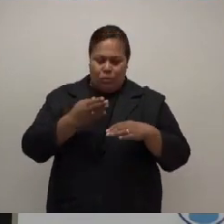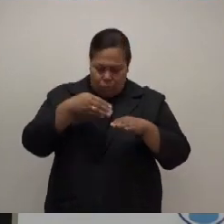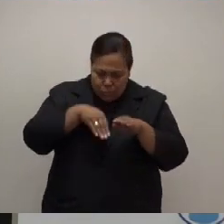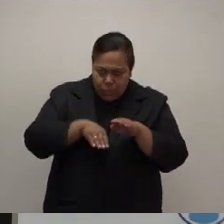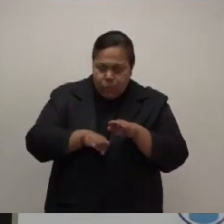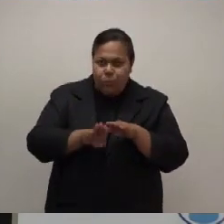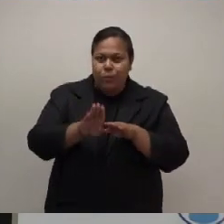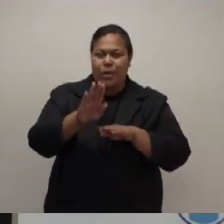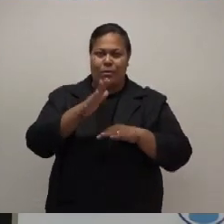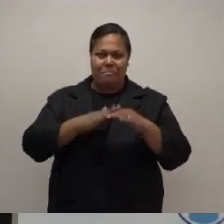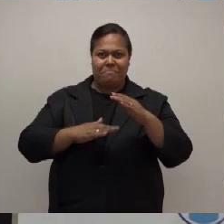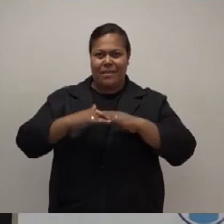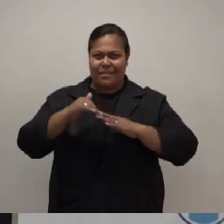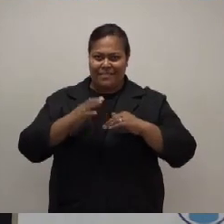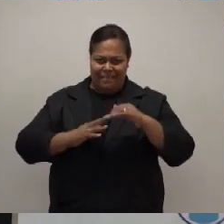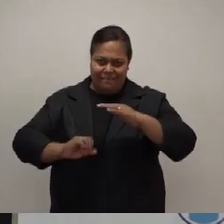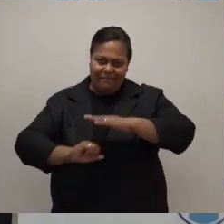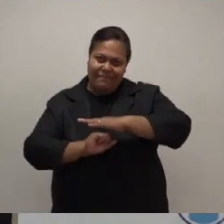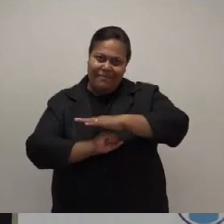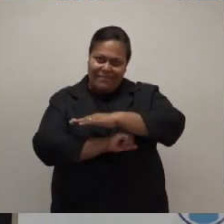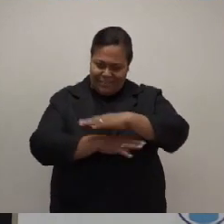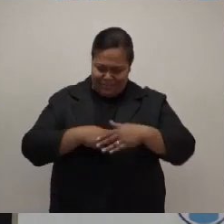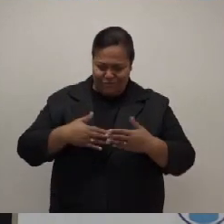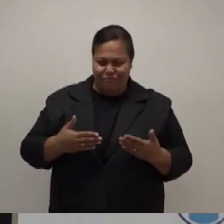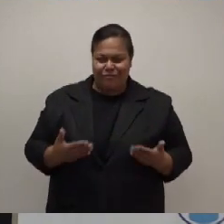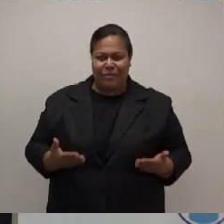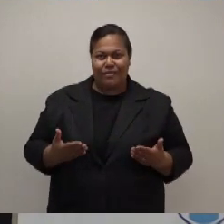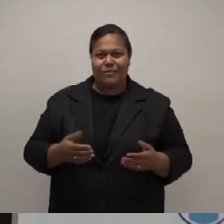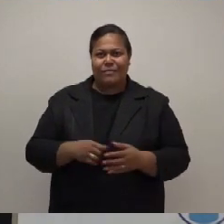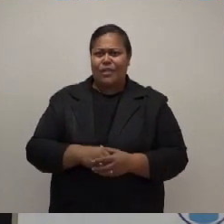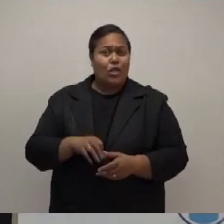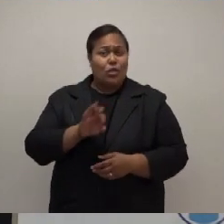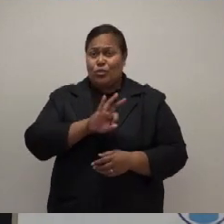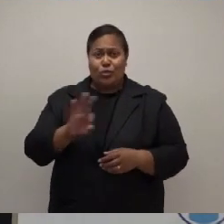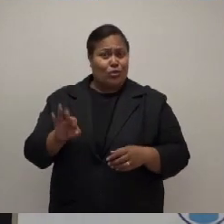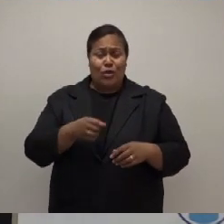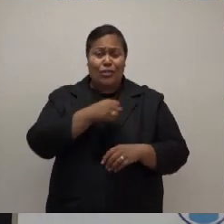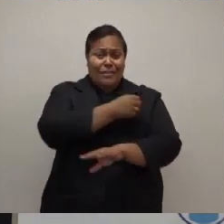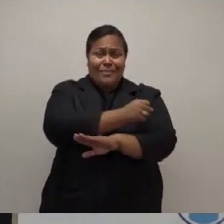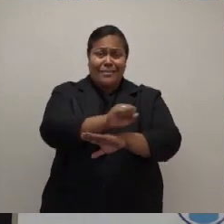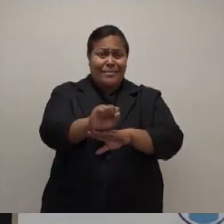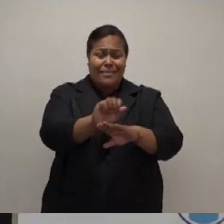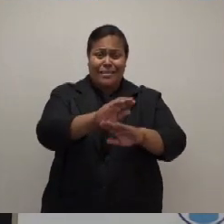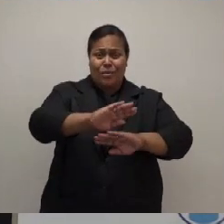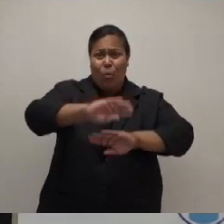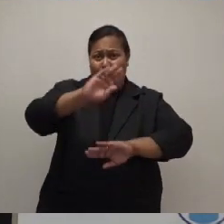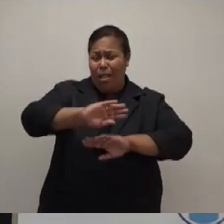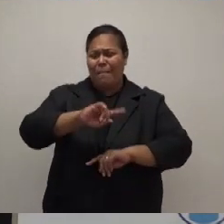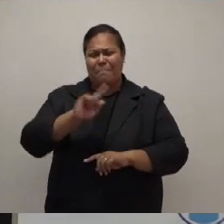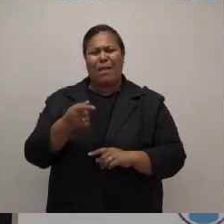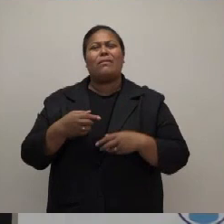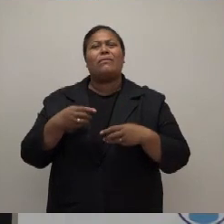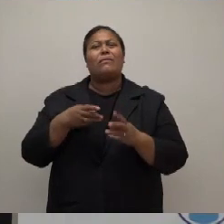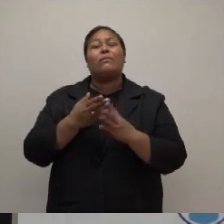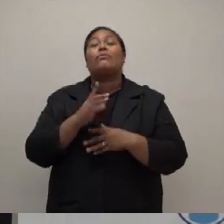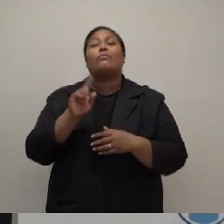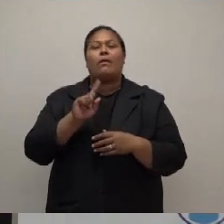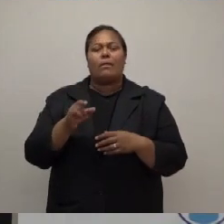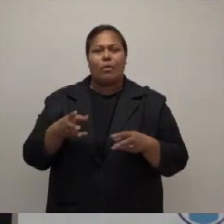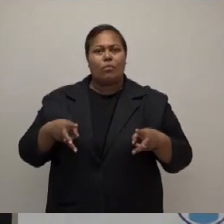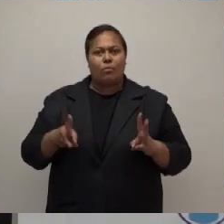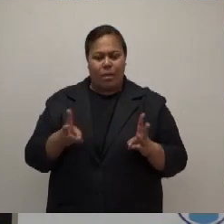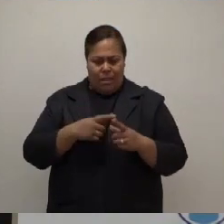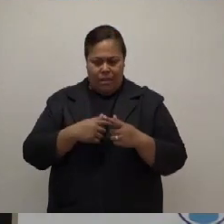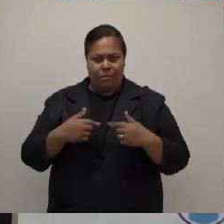virus from the ground up, not with the seawalls of stone or concrete, but through the way each of us live our